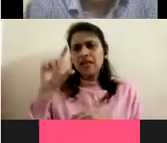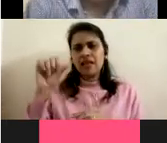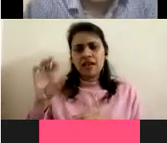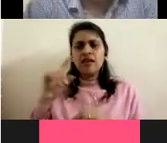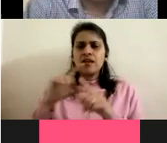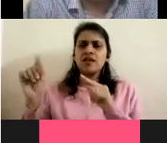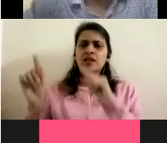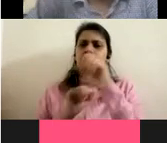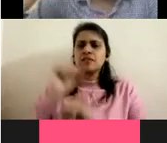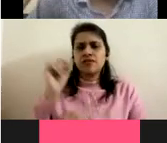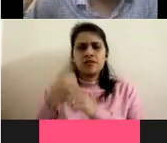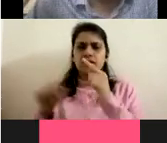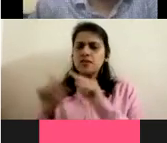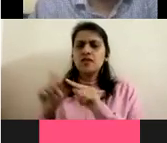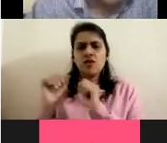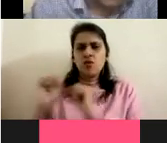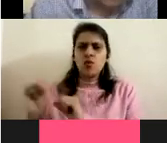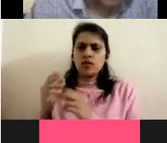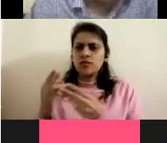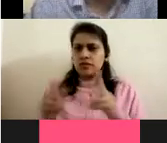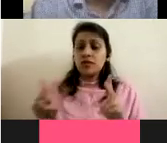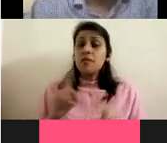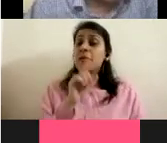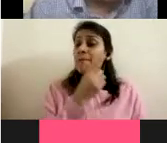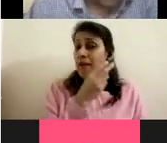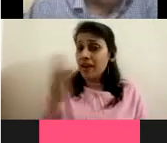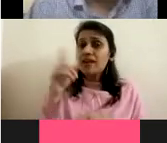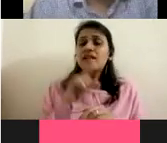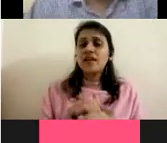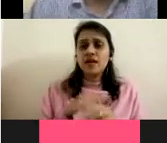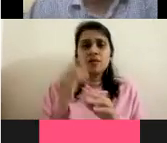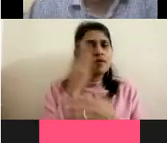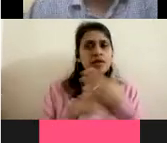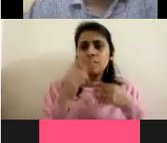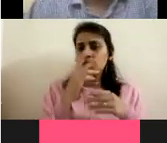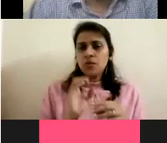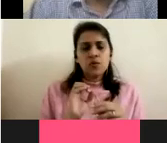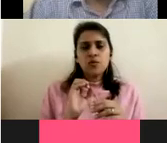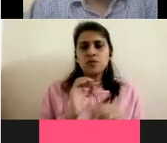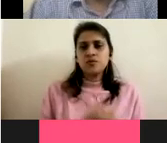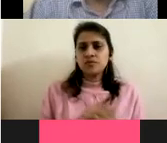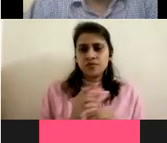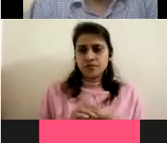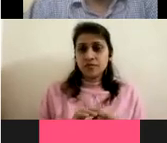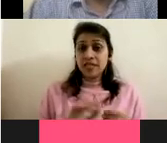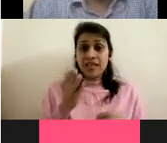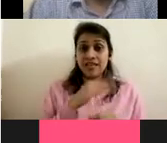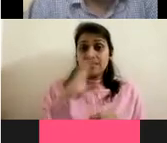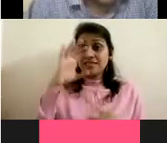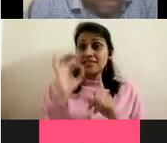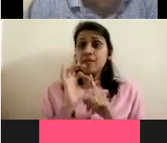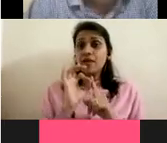disability certificate, etc. puts. But even in, there are many conditions, like Umang has talked about a person with cerebral palsy, you know, there